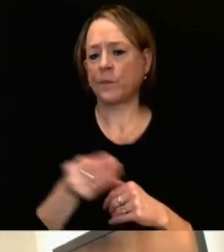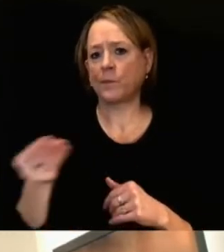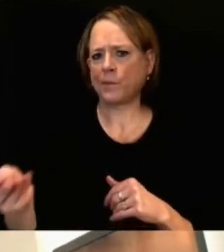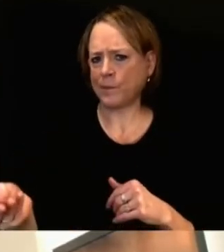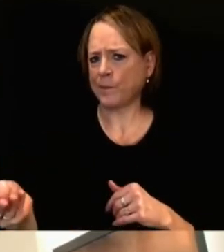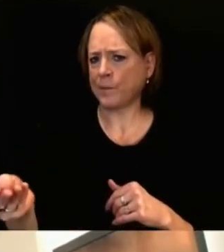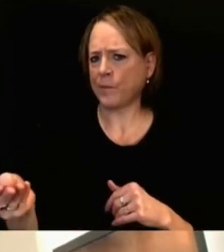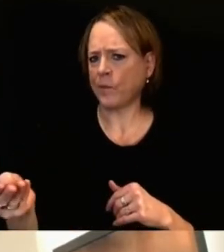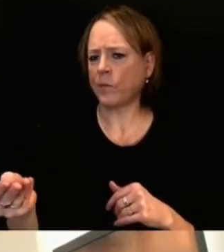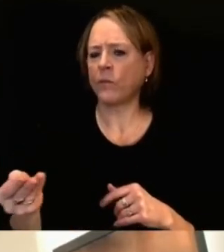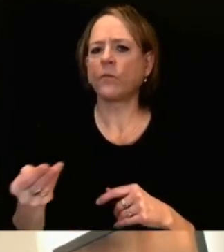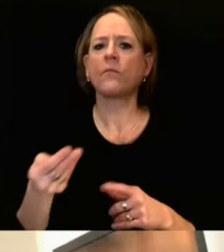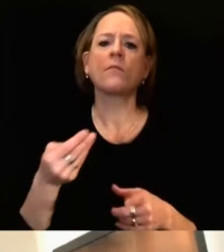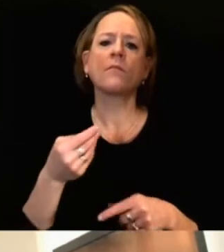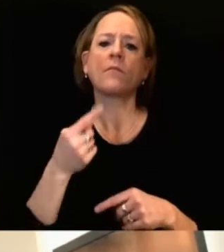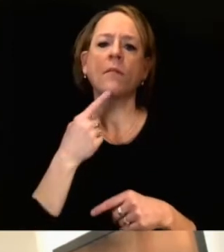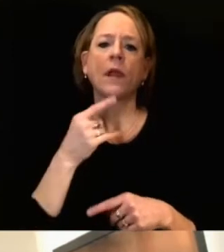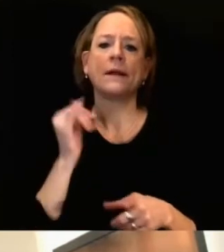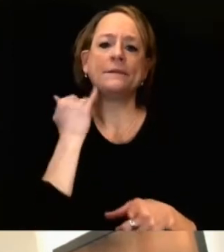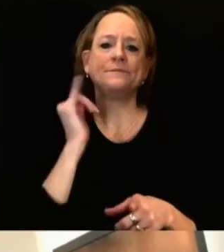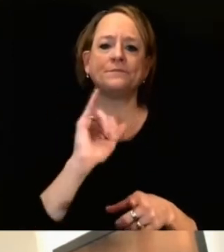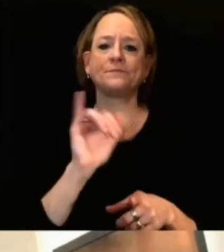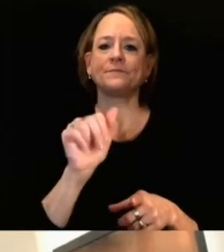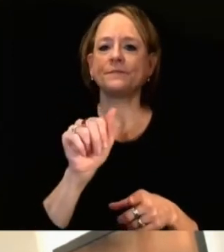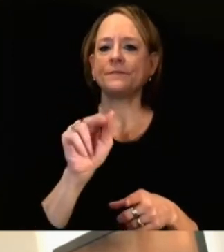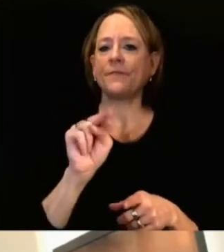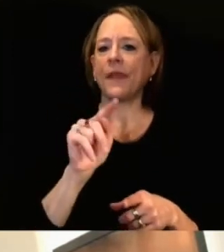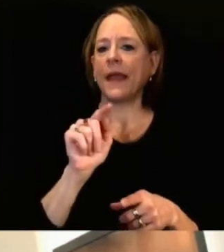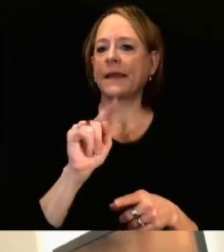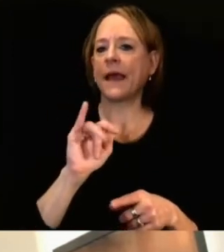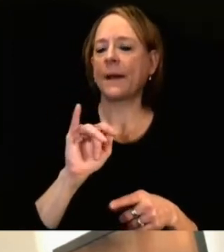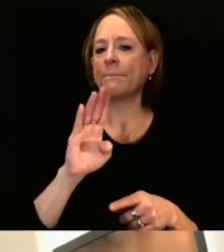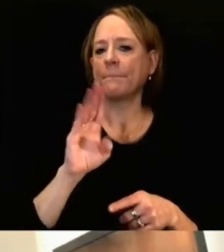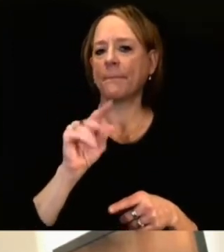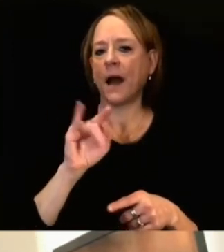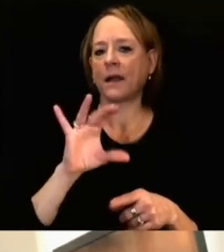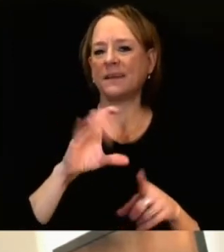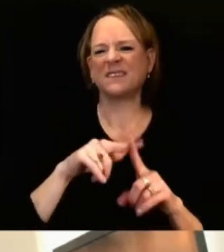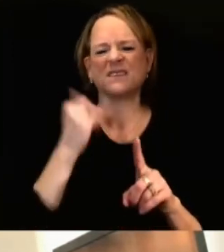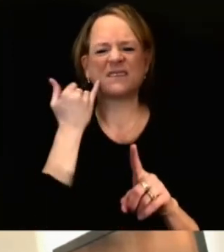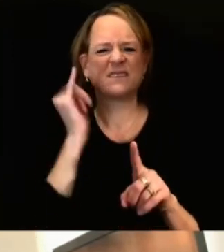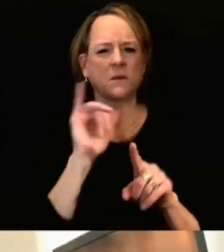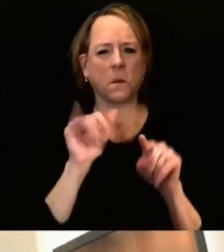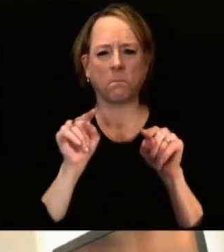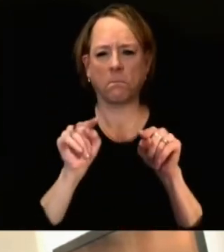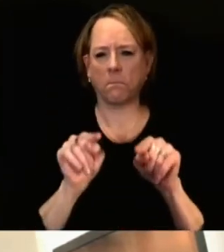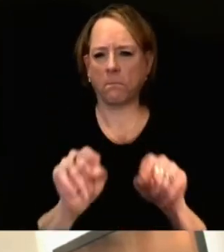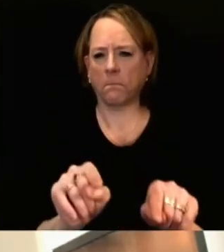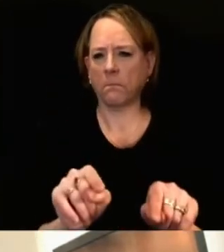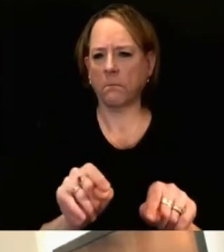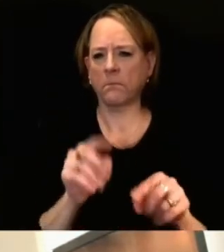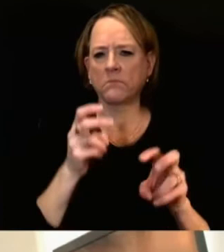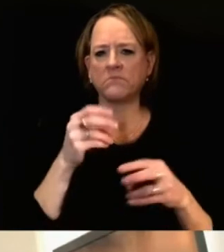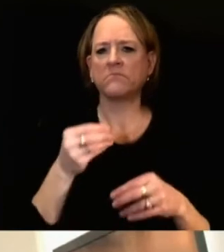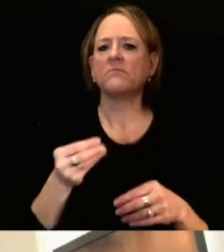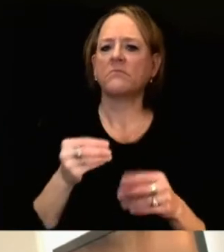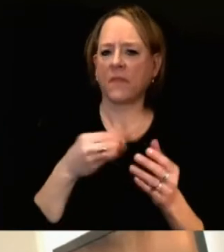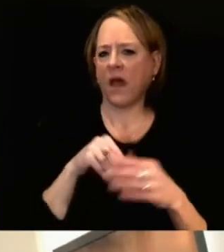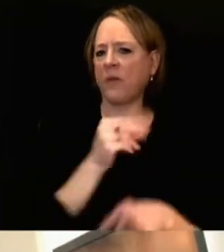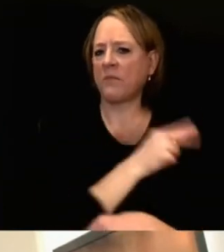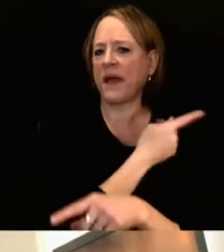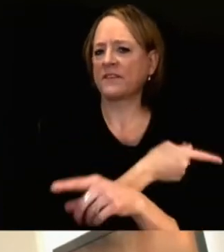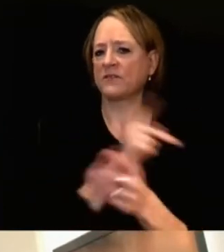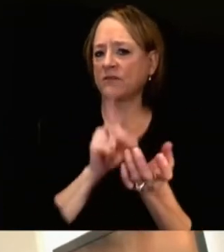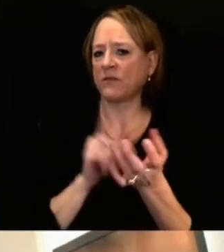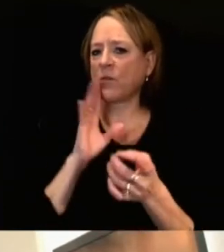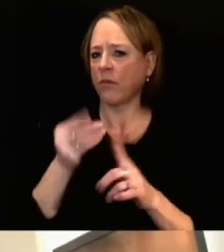outpatient setting. And as I just mentioned, we need to make sure that we get them to the people who are at the highest risk of severe disease. Of the